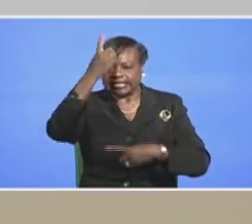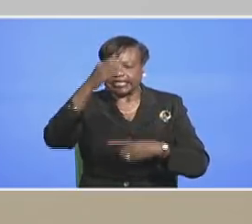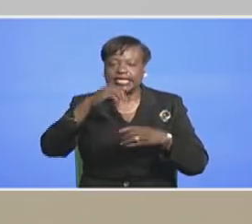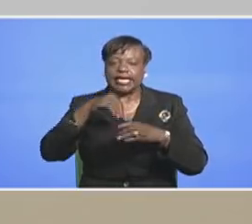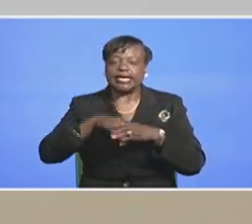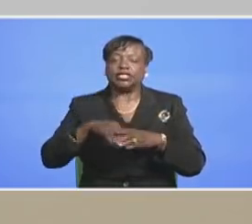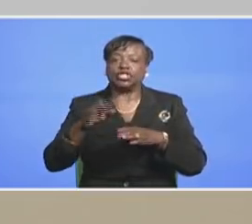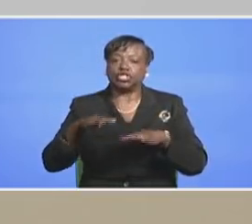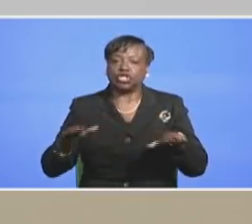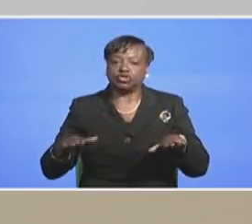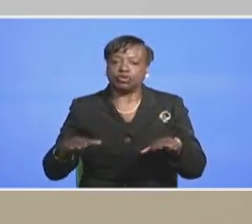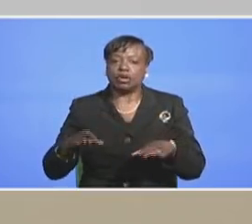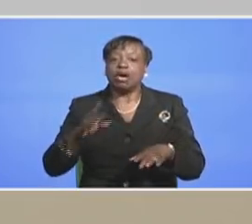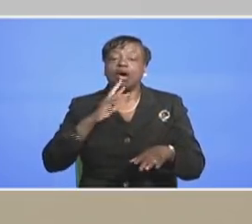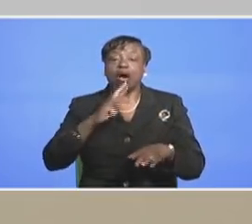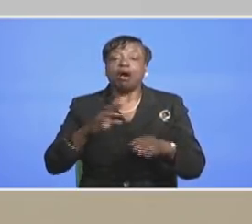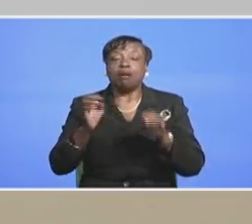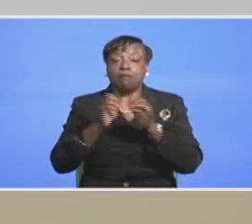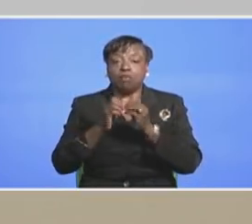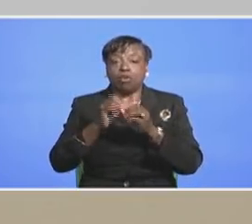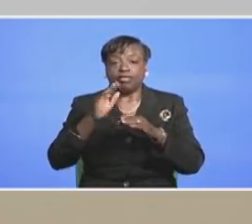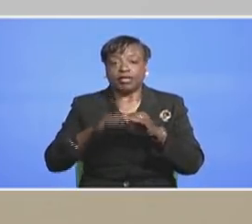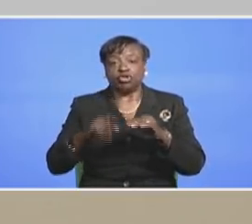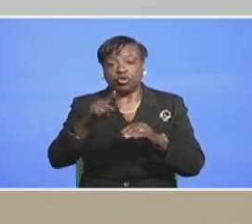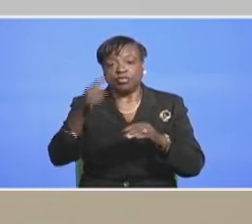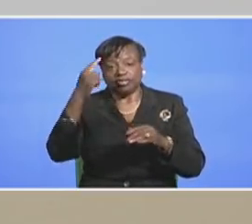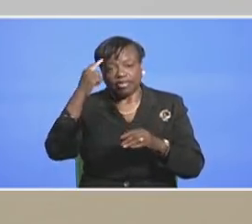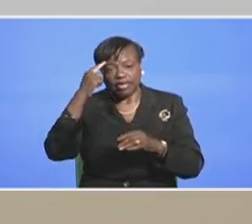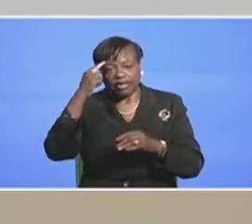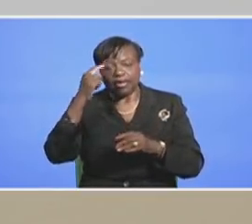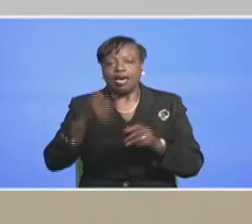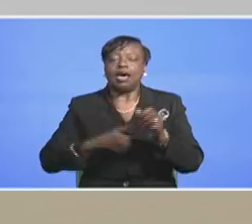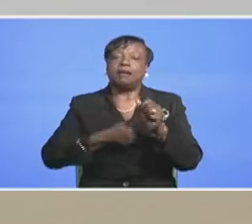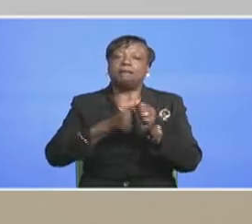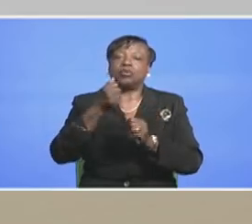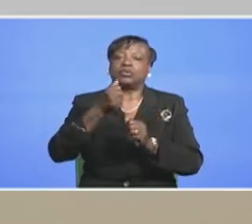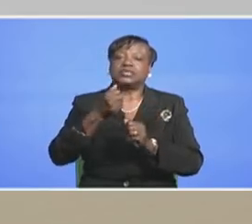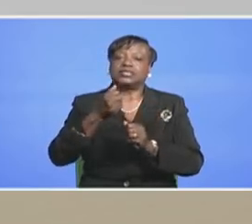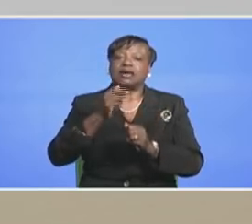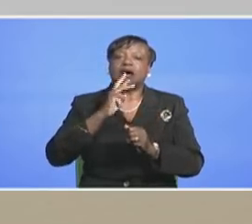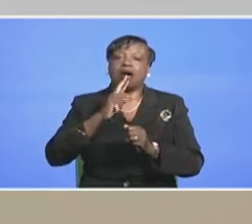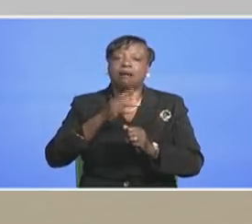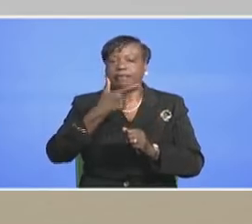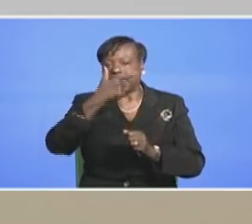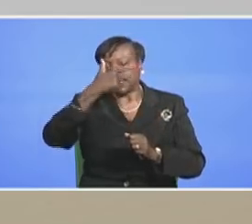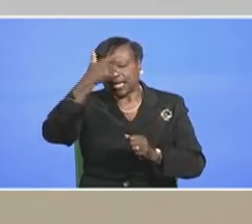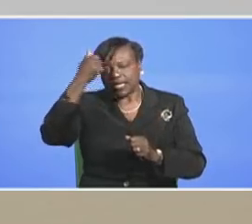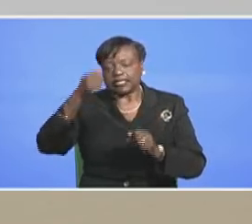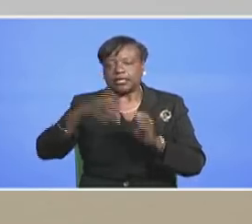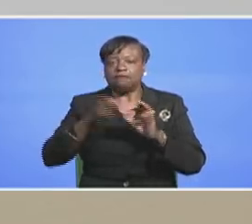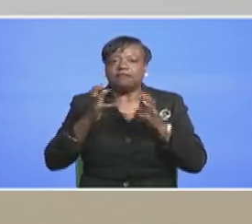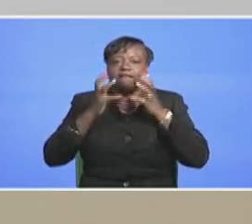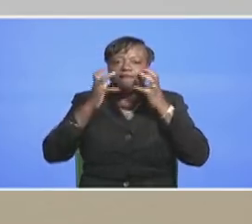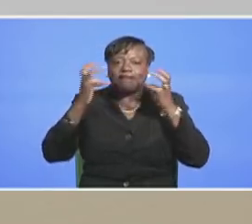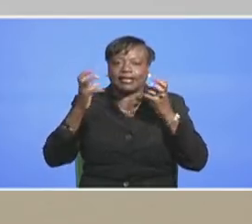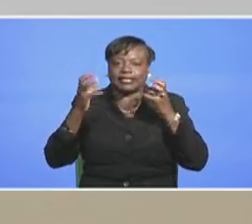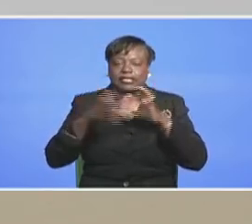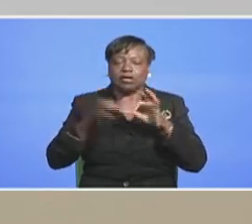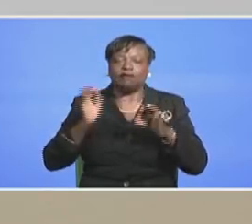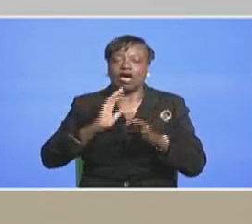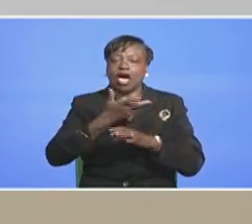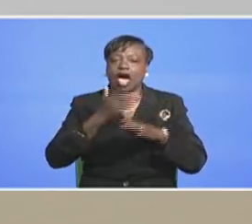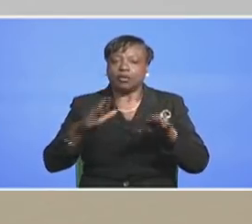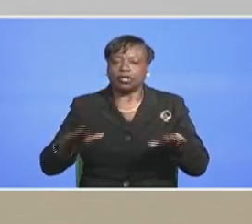more prevalent than we thought them to be. And most of these direct effects are from the obesogenic environment. So it's